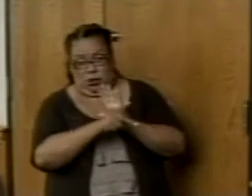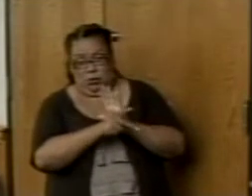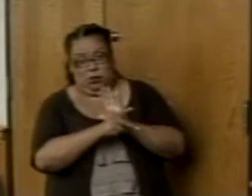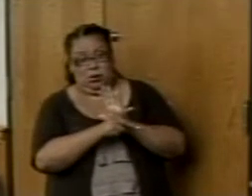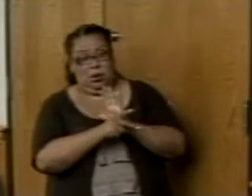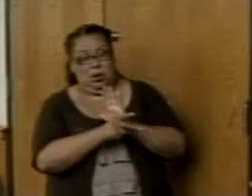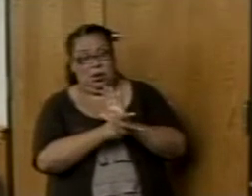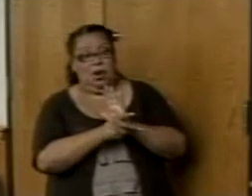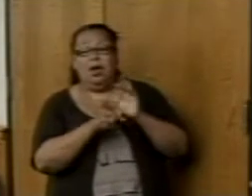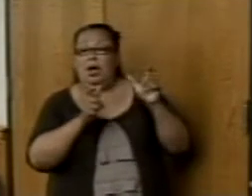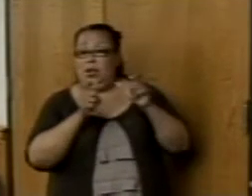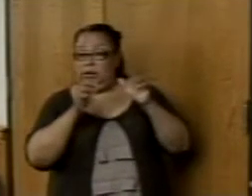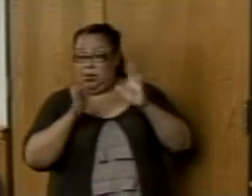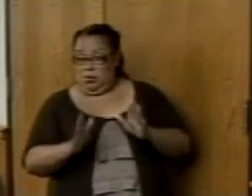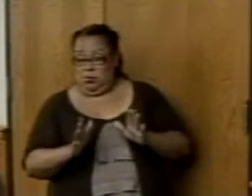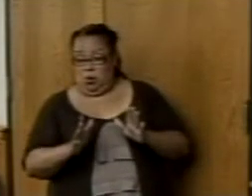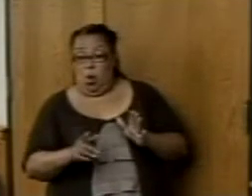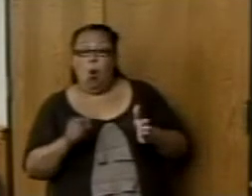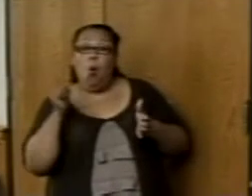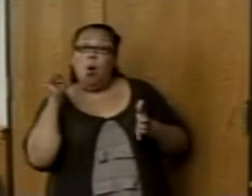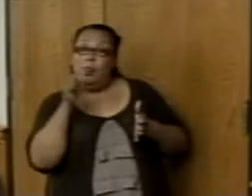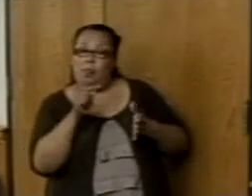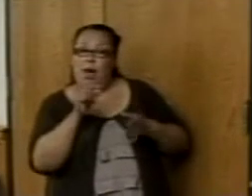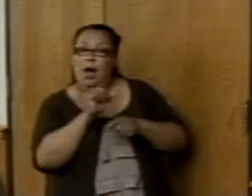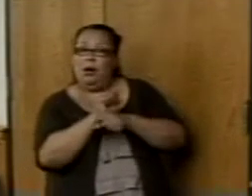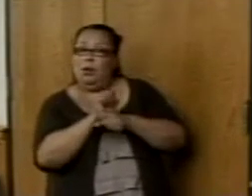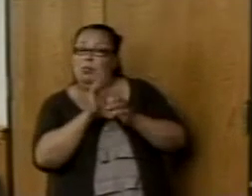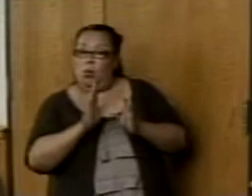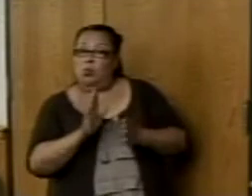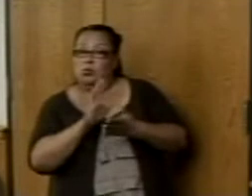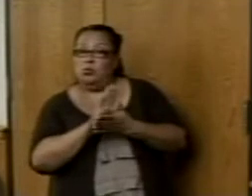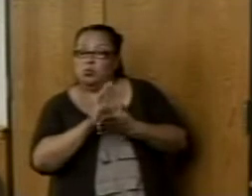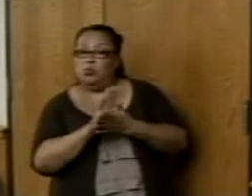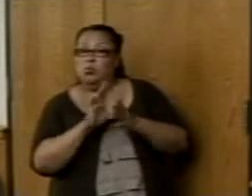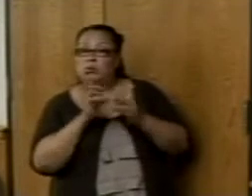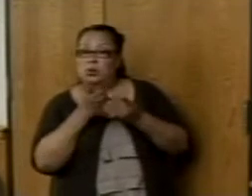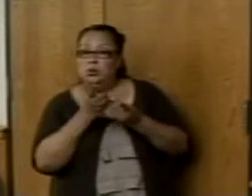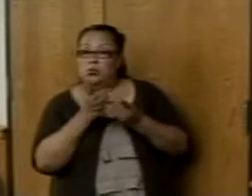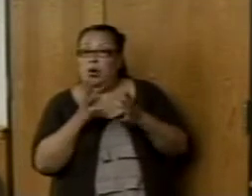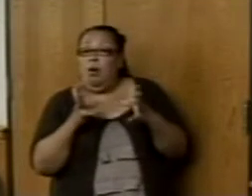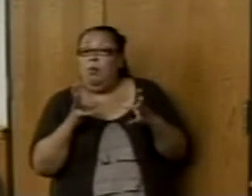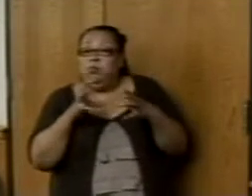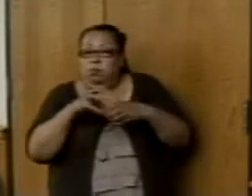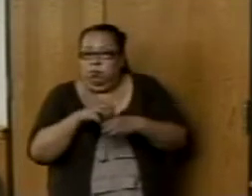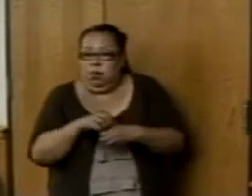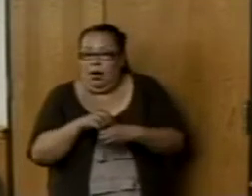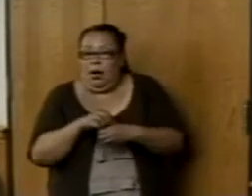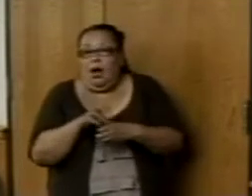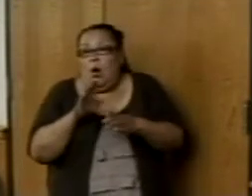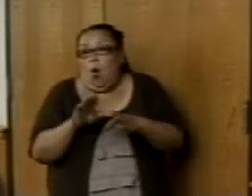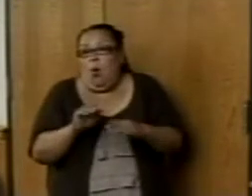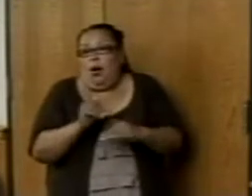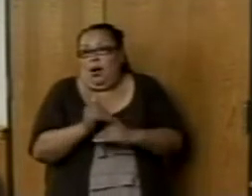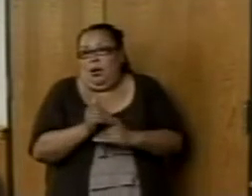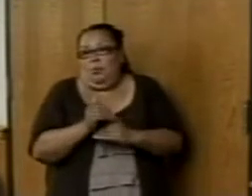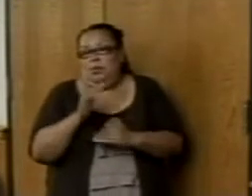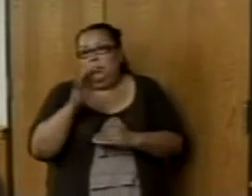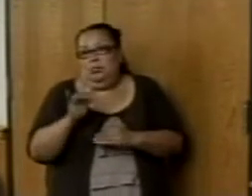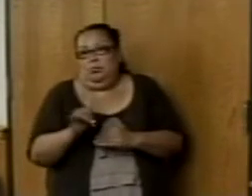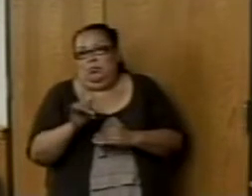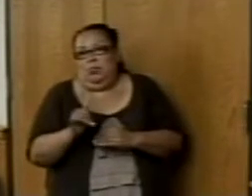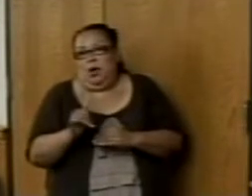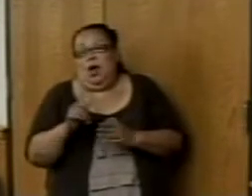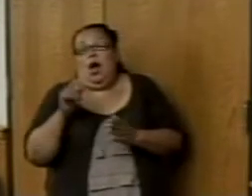is that administrator or is that employee of the school district somehow encapsulated or limited by